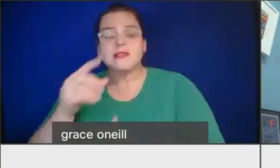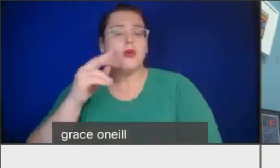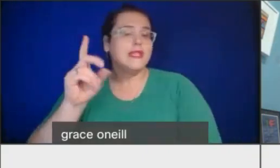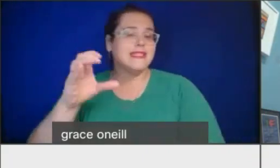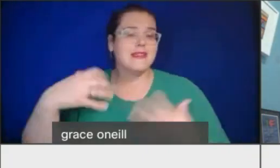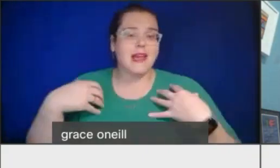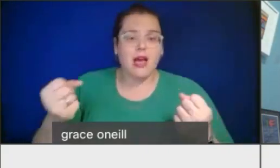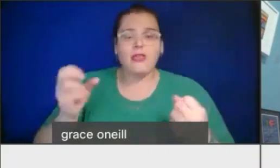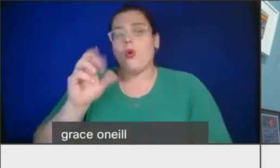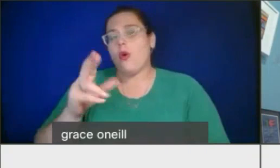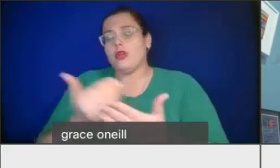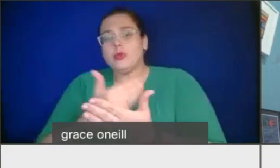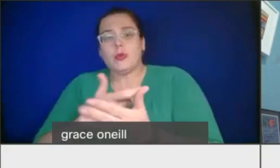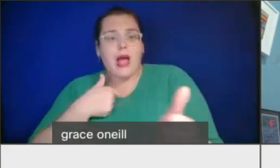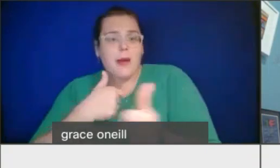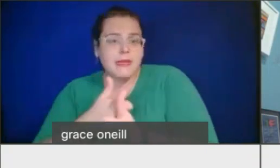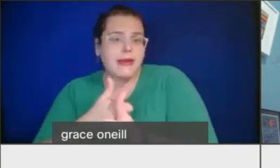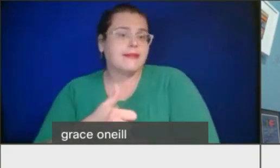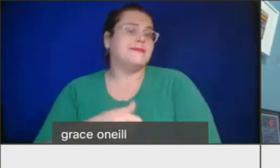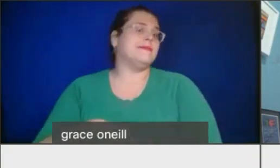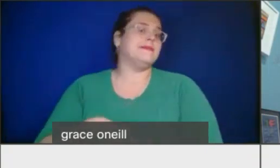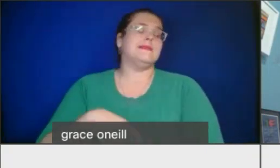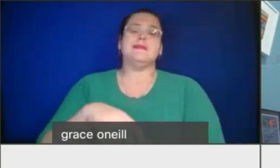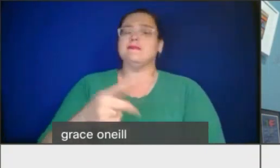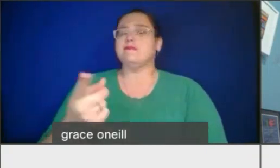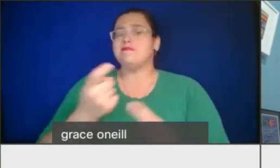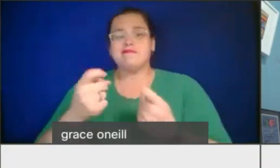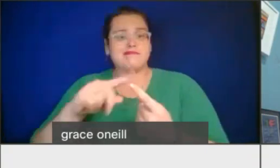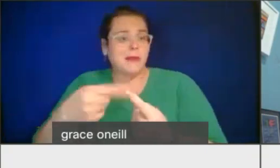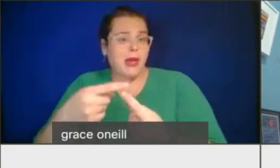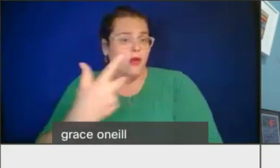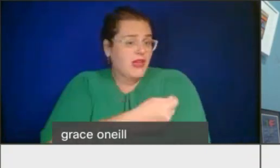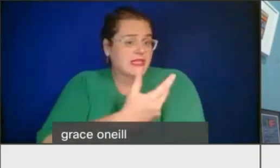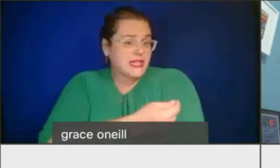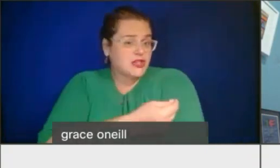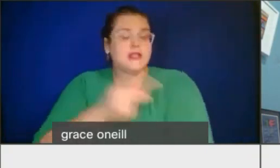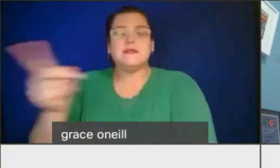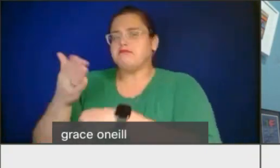Health or questions regarding vaccinations.